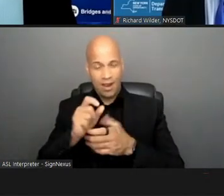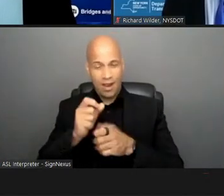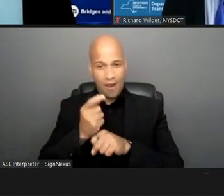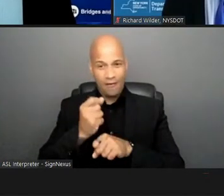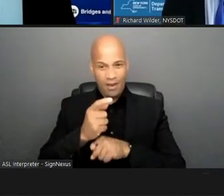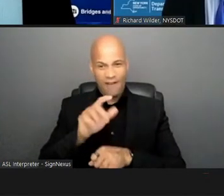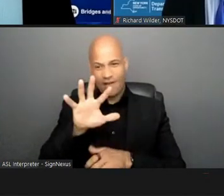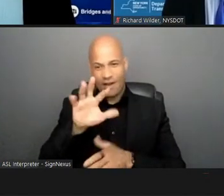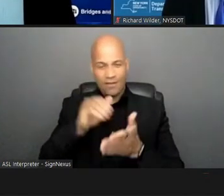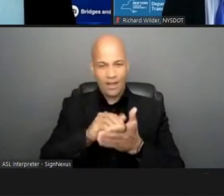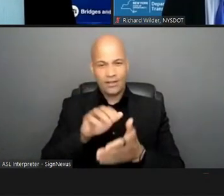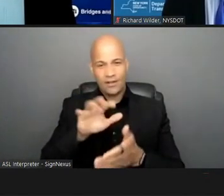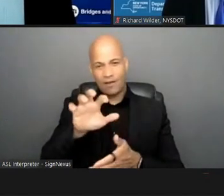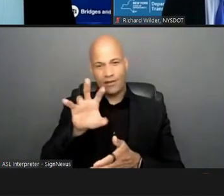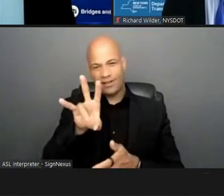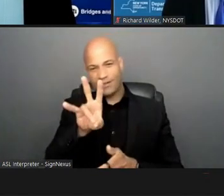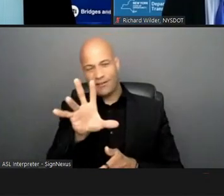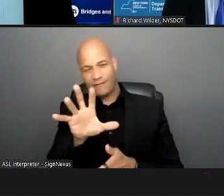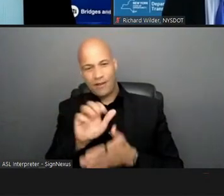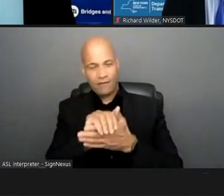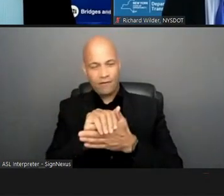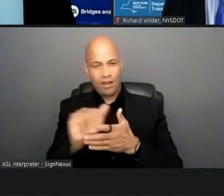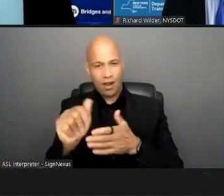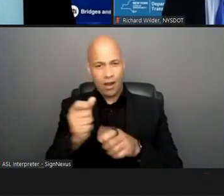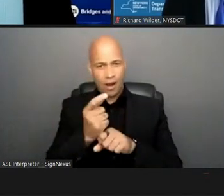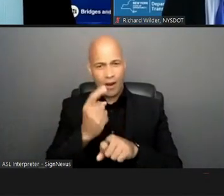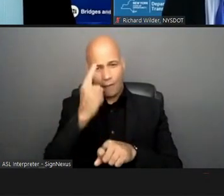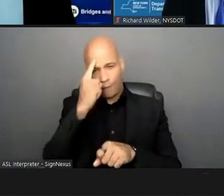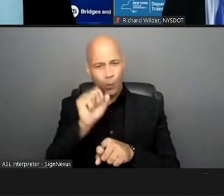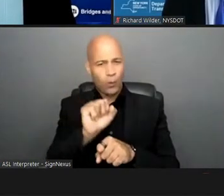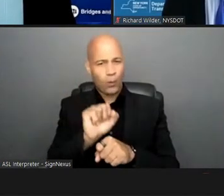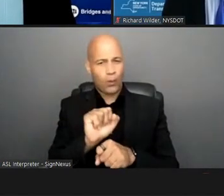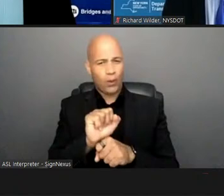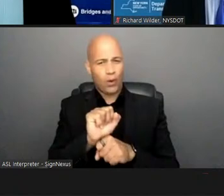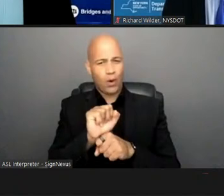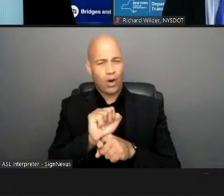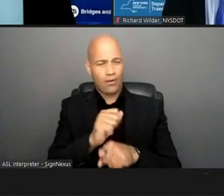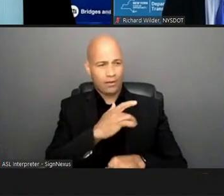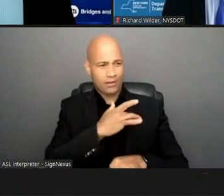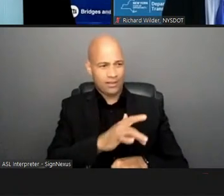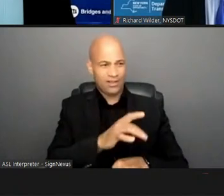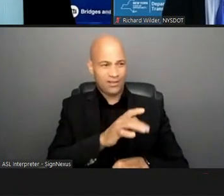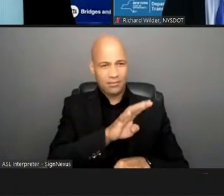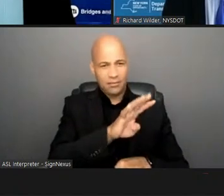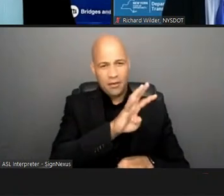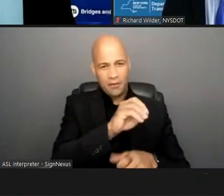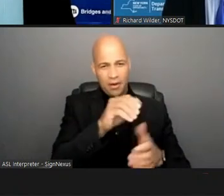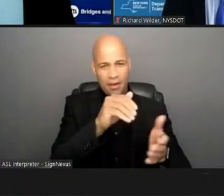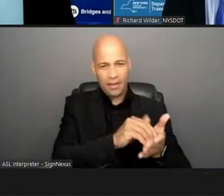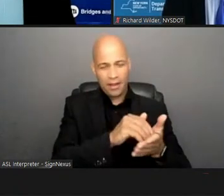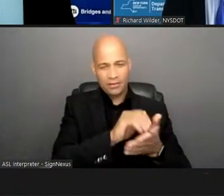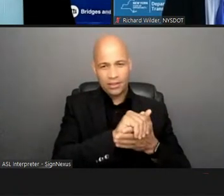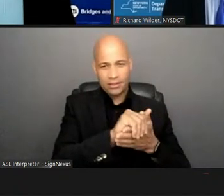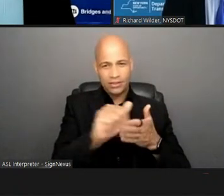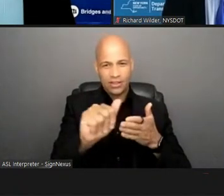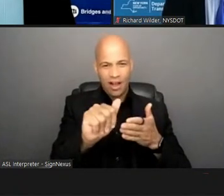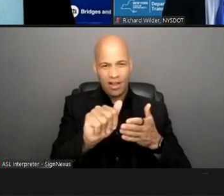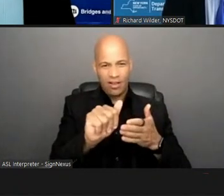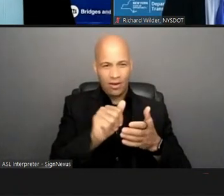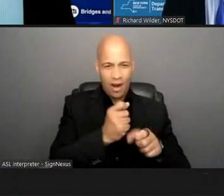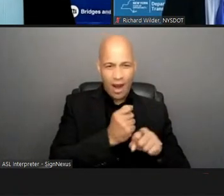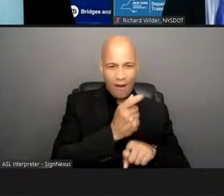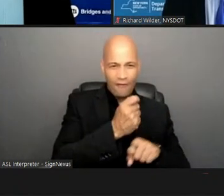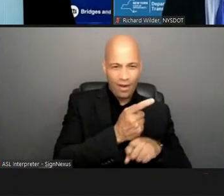750 a year just to work for a typical driver making forty thousand dollars a year that would lower their